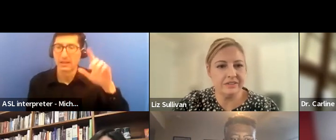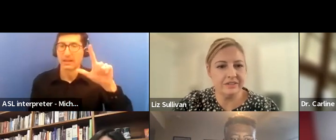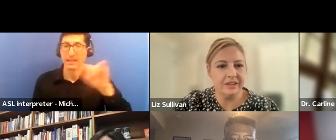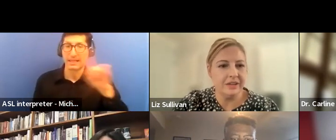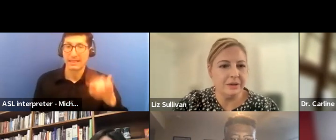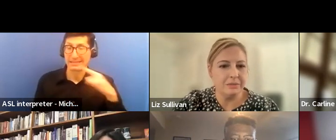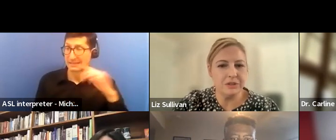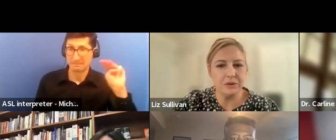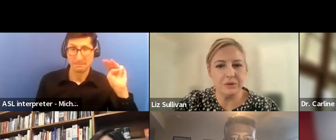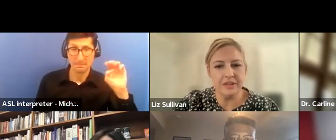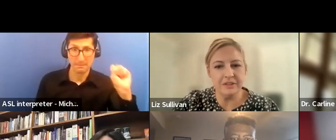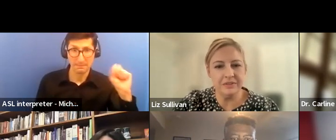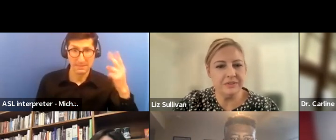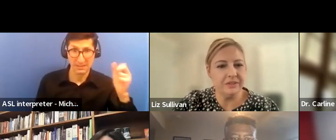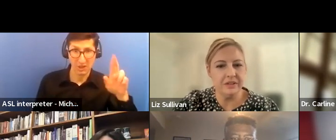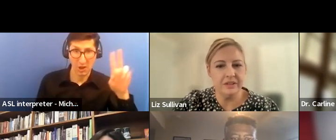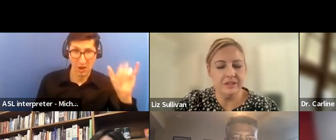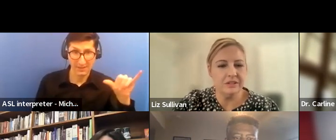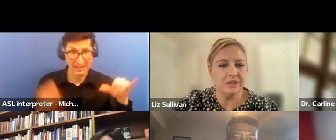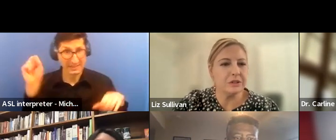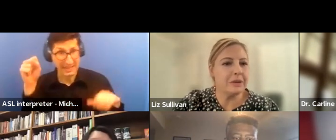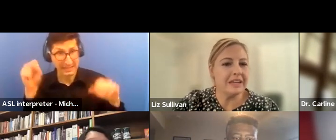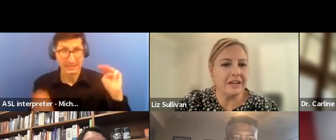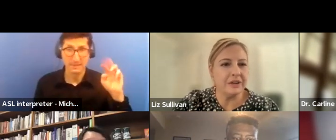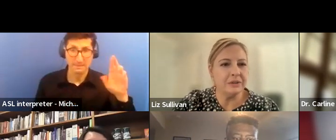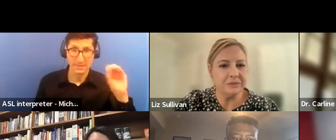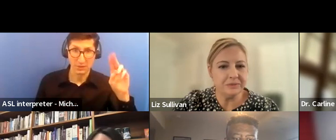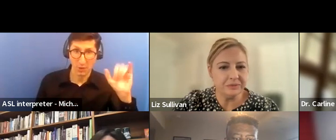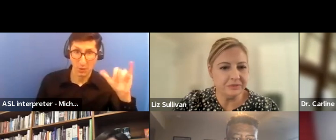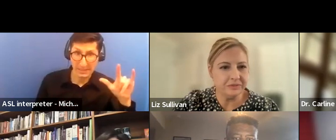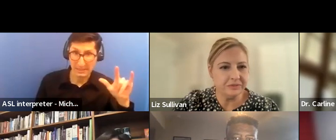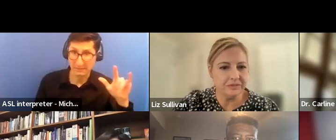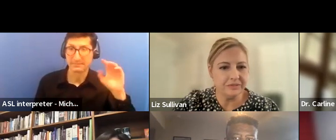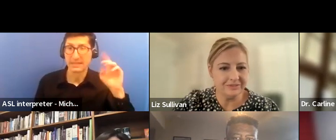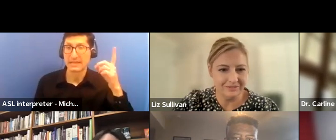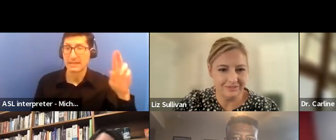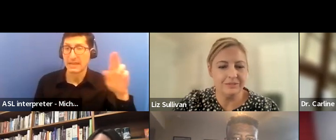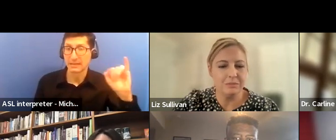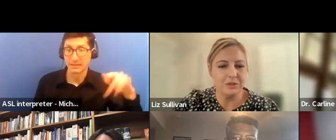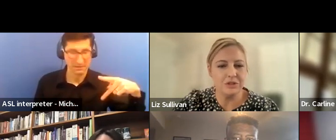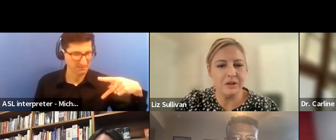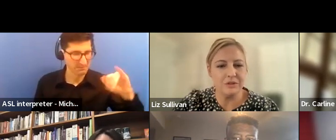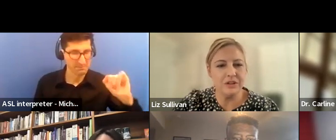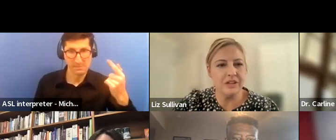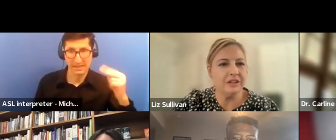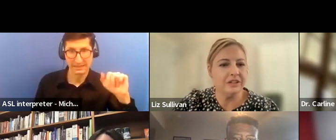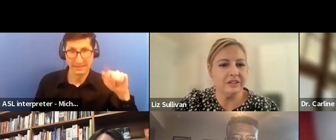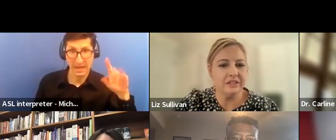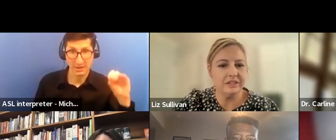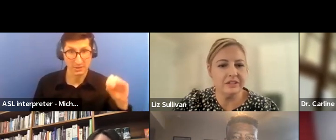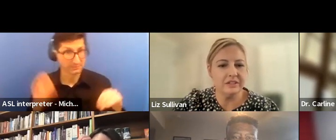Yes. Mr. O'Neill, Dr. Pignato, Yes. Yes. Mr.